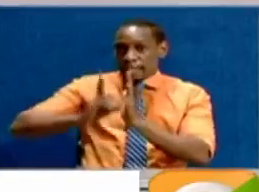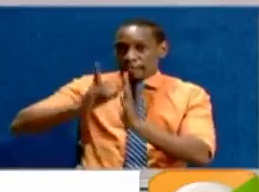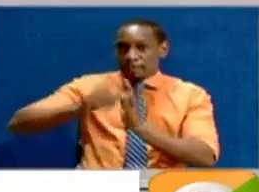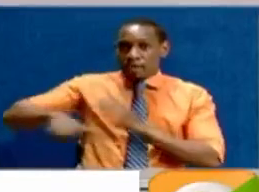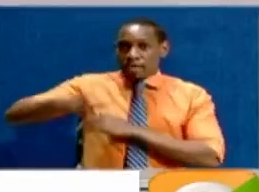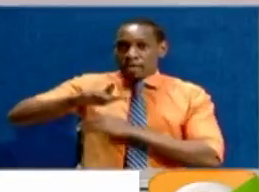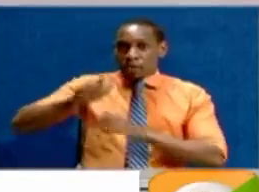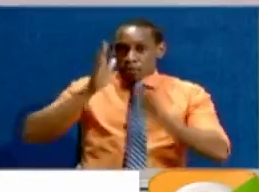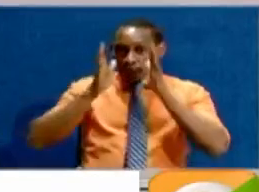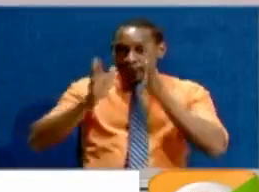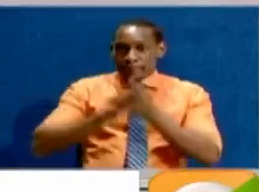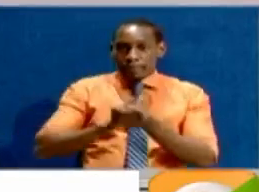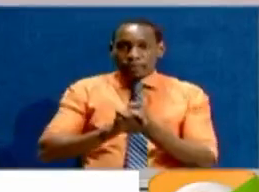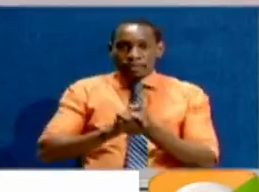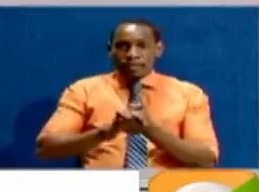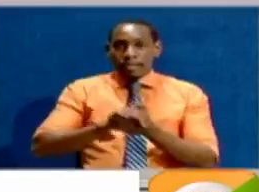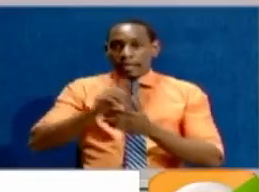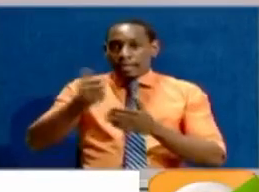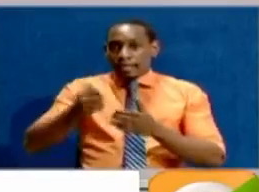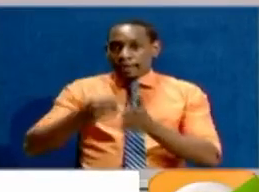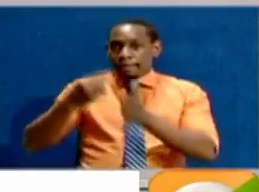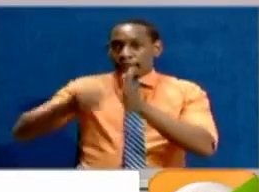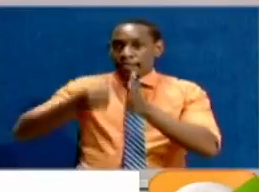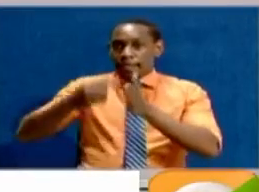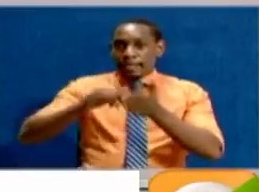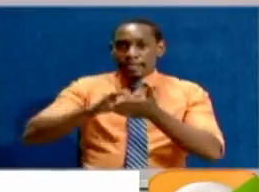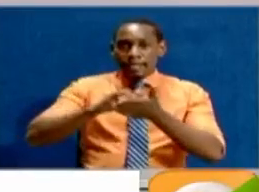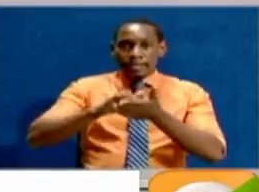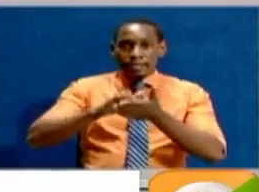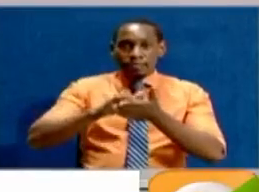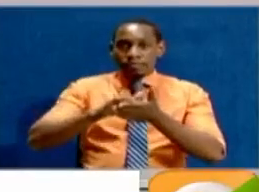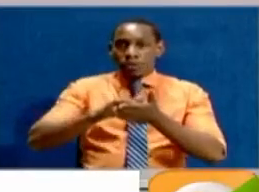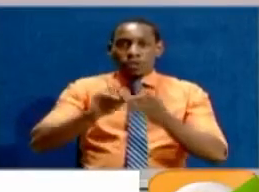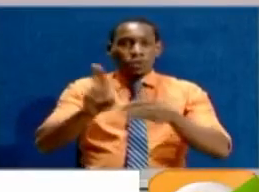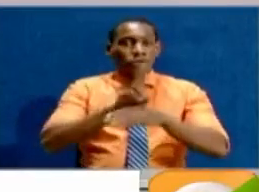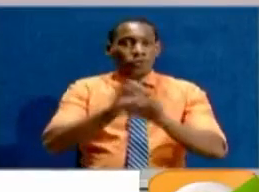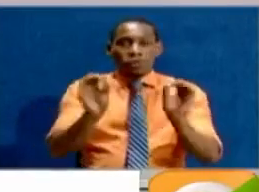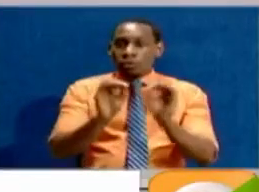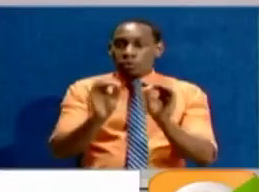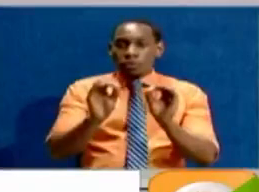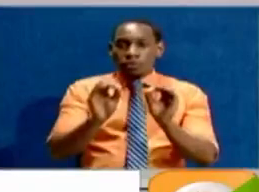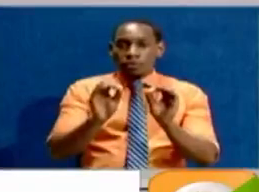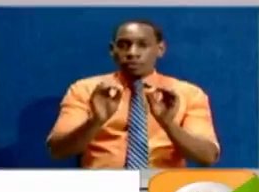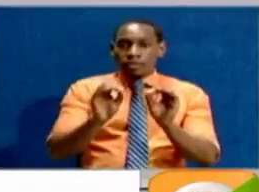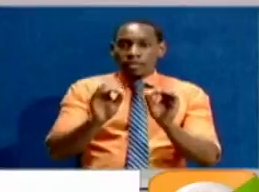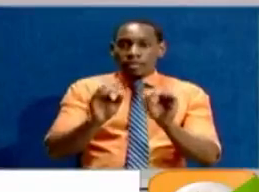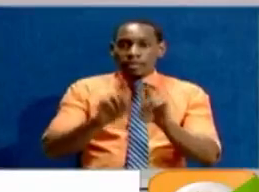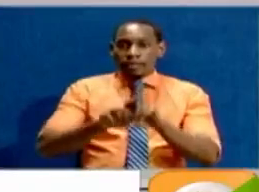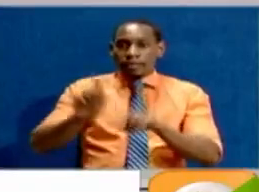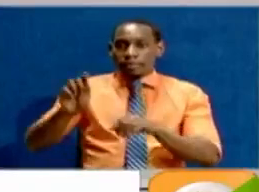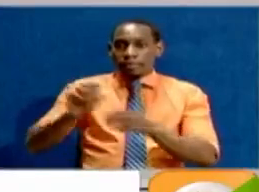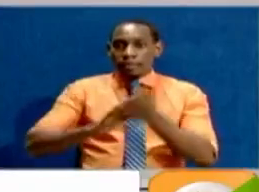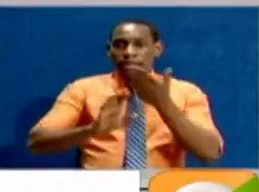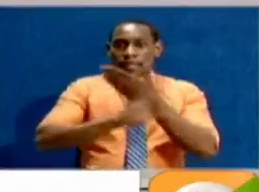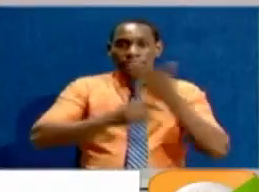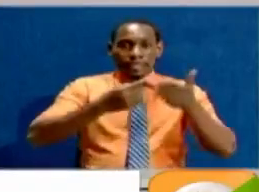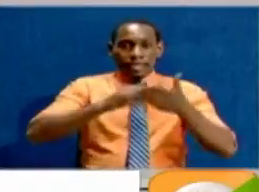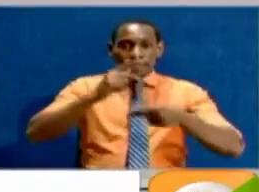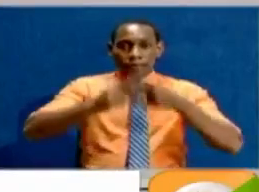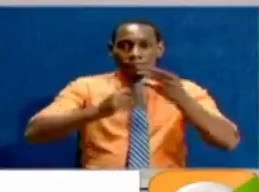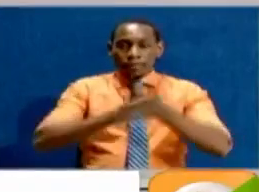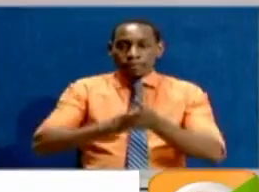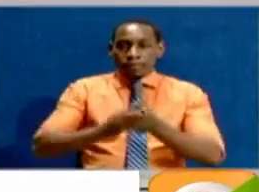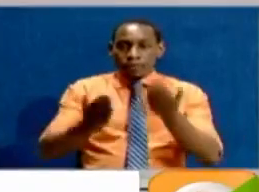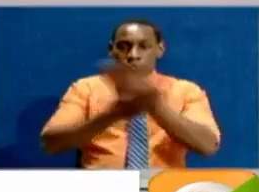local inventions, some, like the ventilators, have gotten stuck in the country's approval processes. Well, tonight,